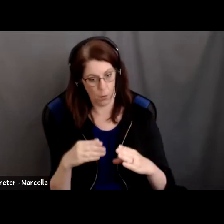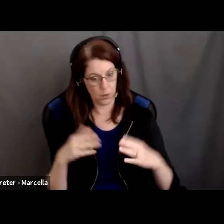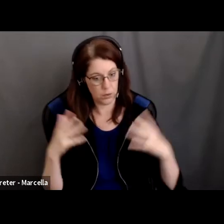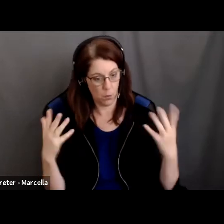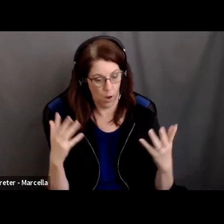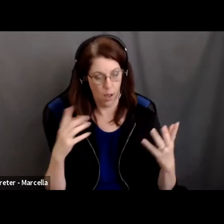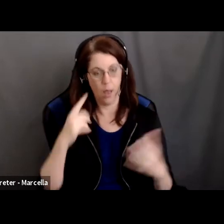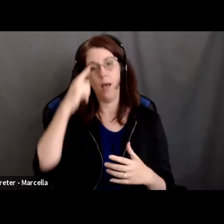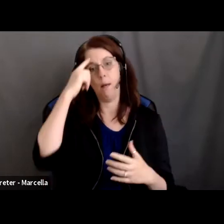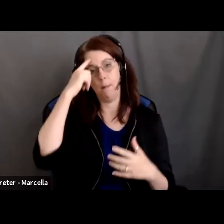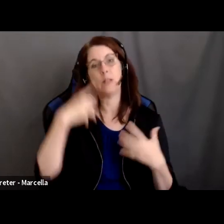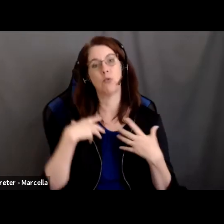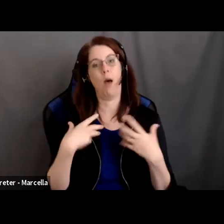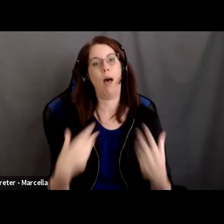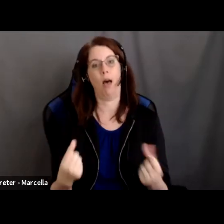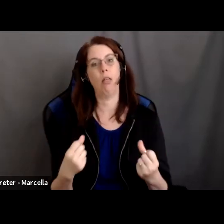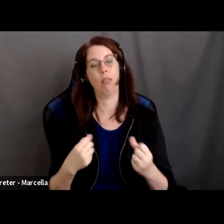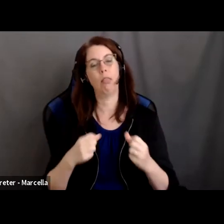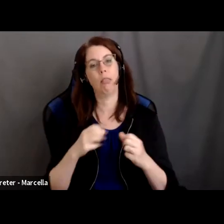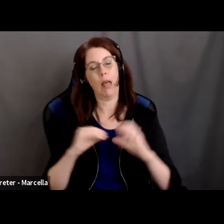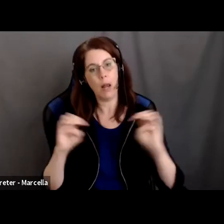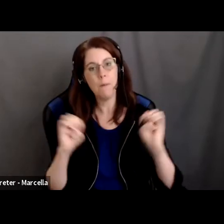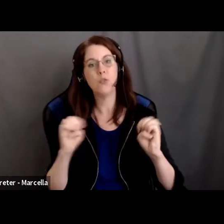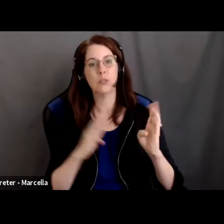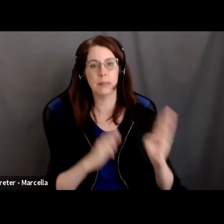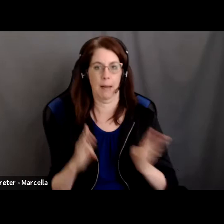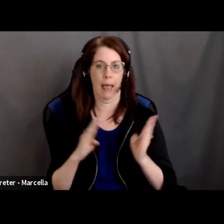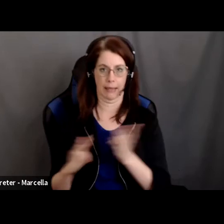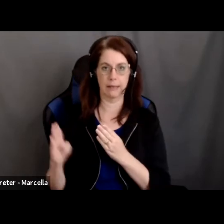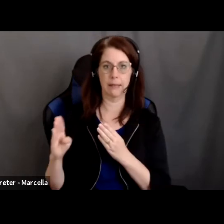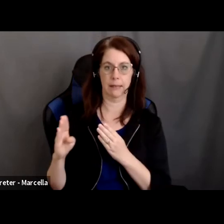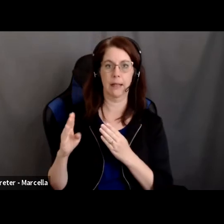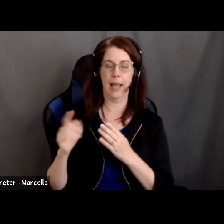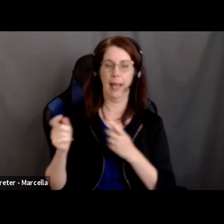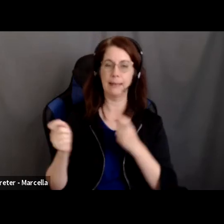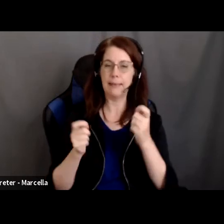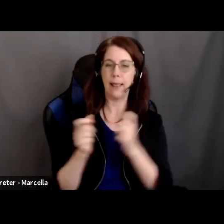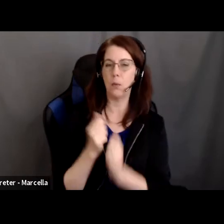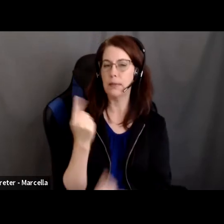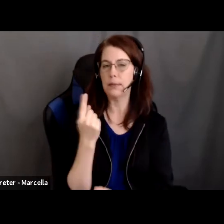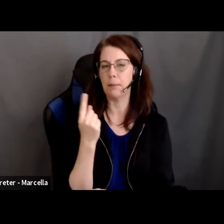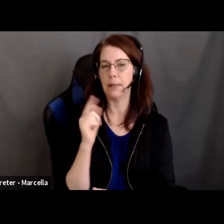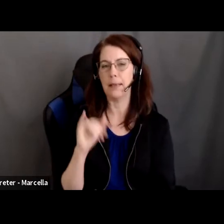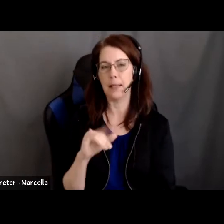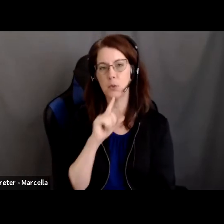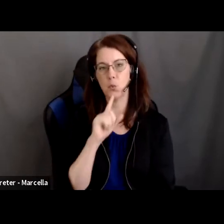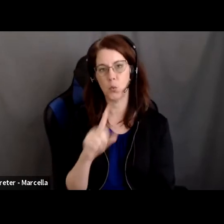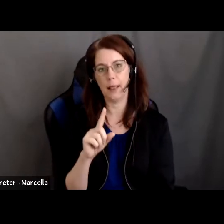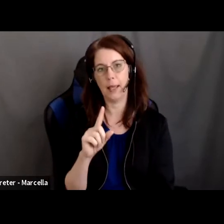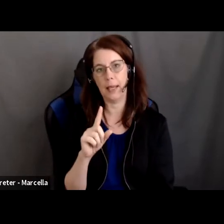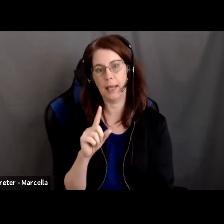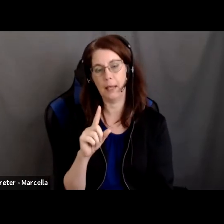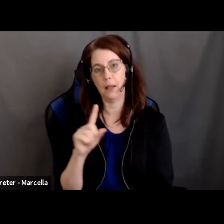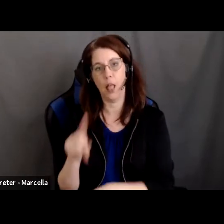health and emergency planning and dealing with something that is very long-term